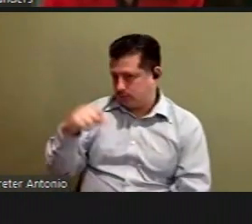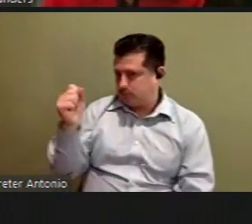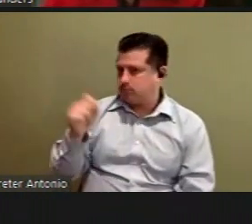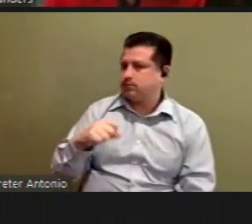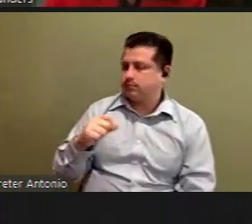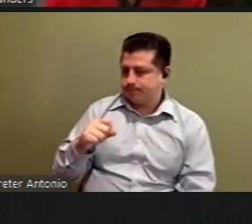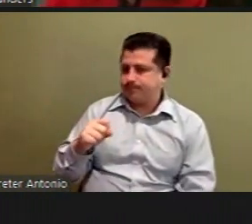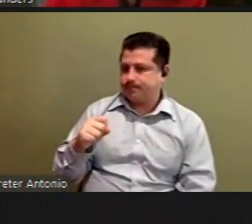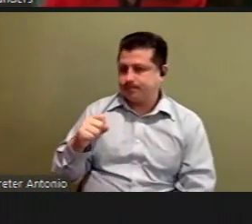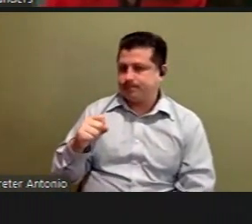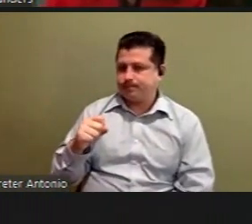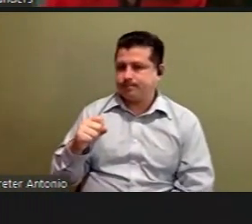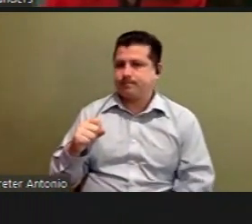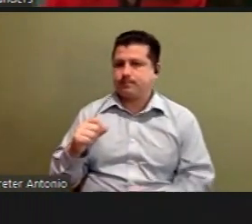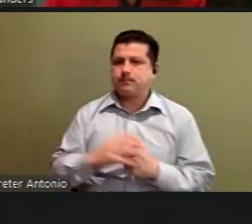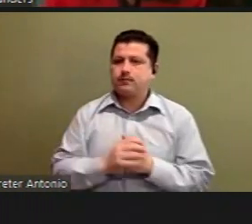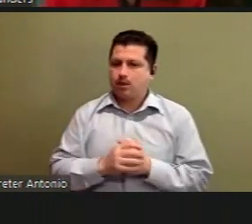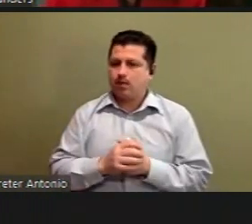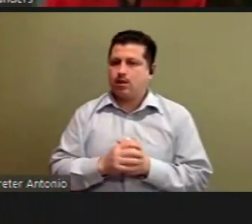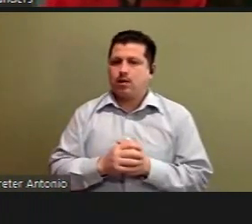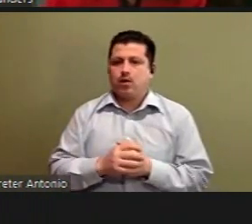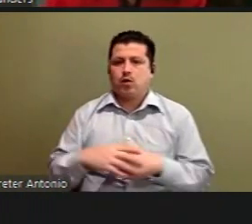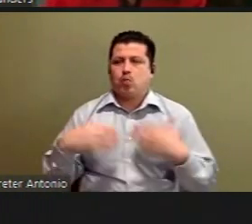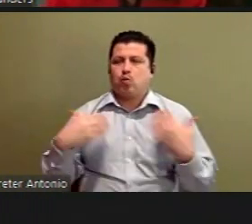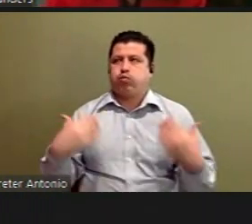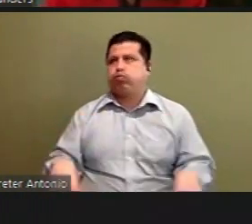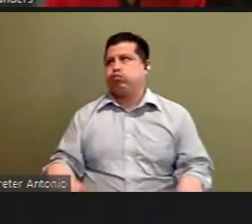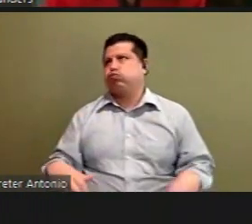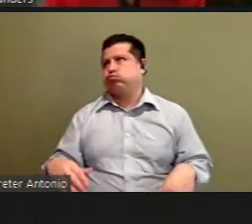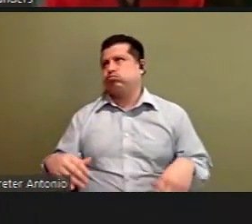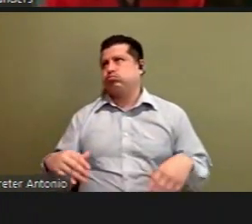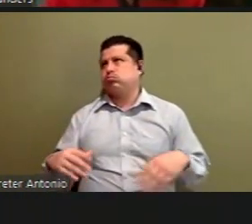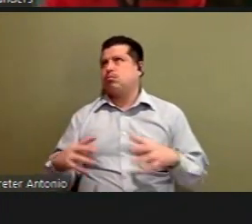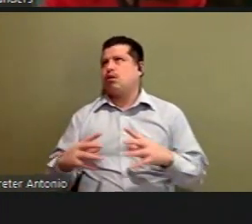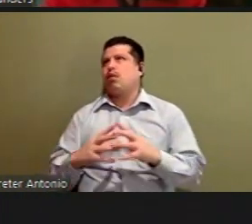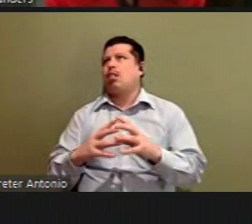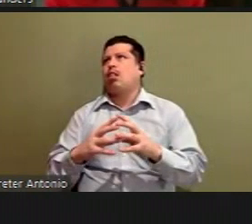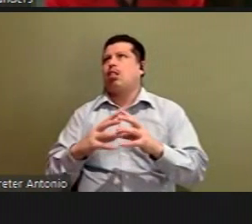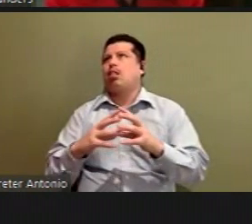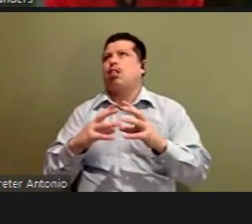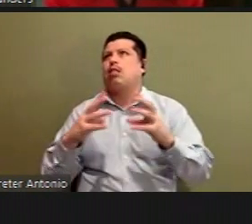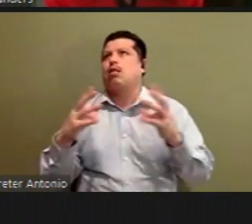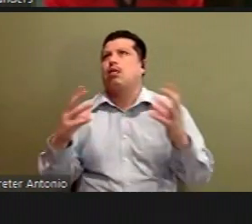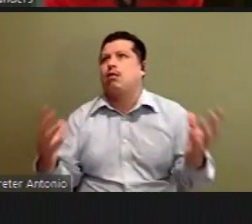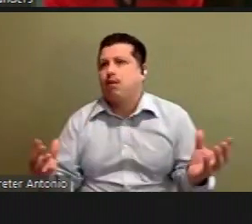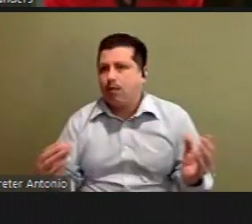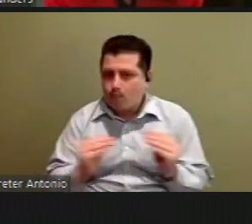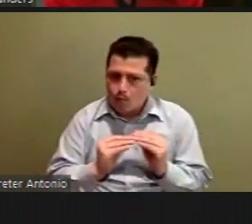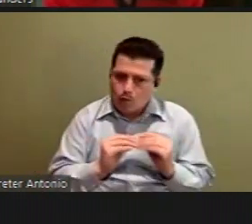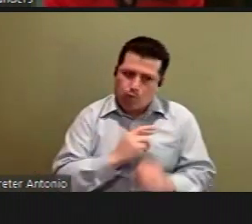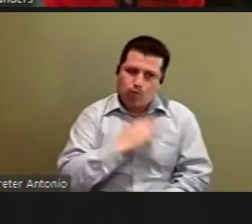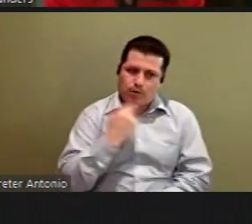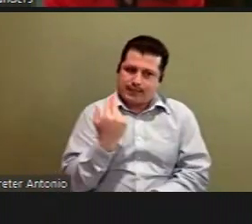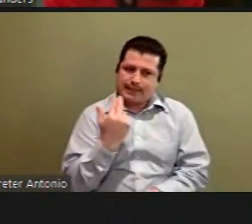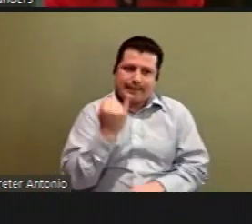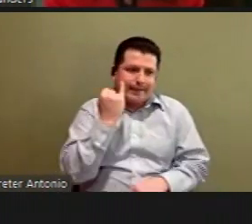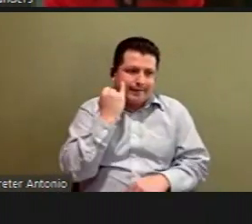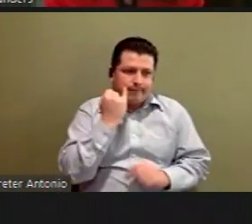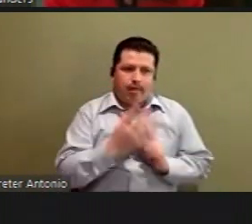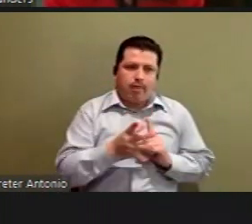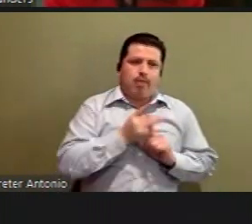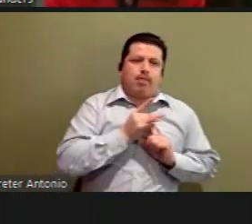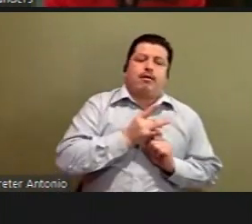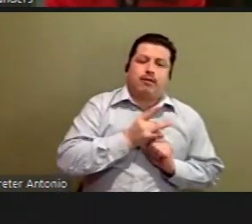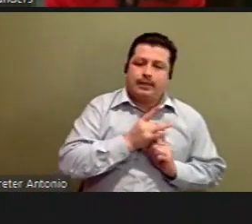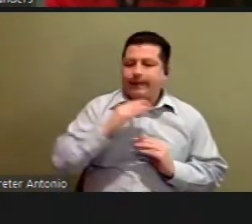vaccine by leaps and bounds, by hundreds of times. The risk associated with the vaccine is so much less than the risk